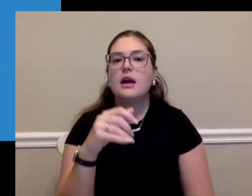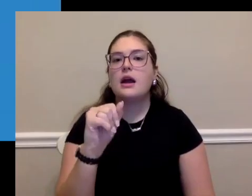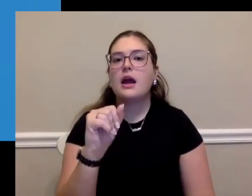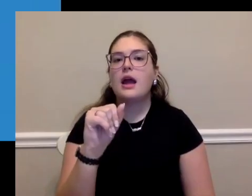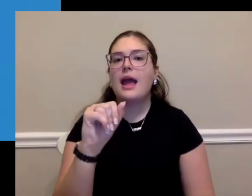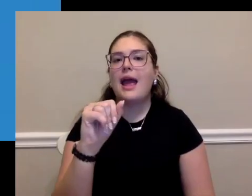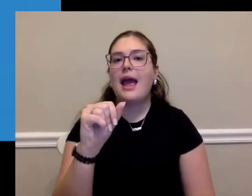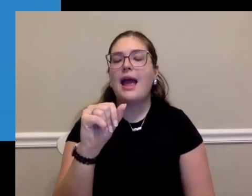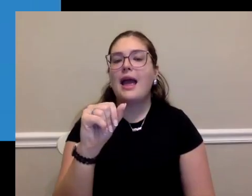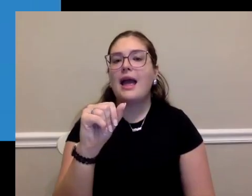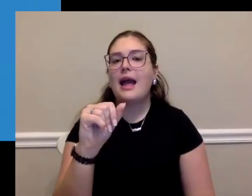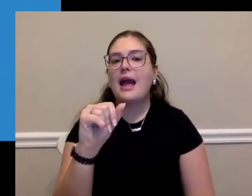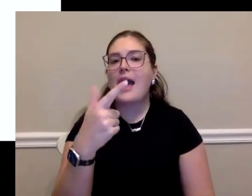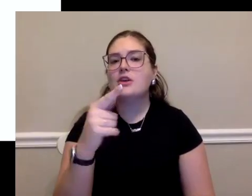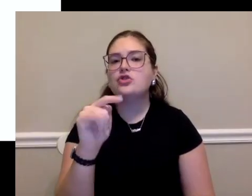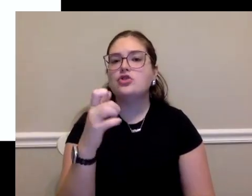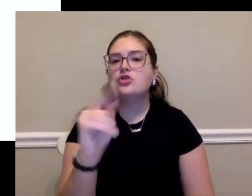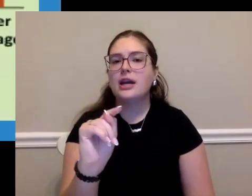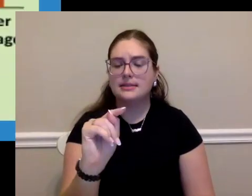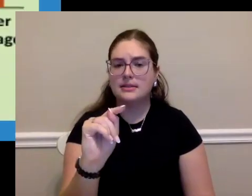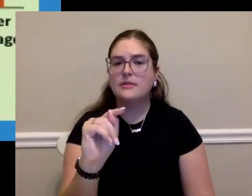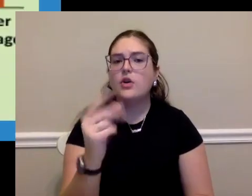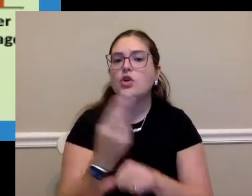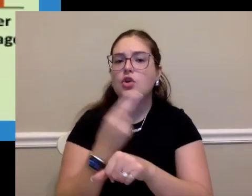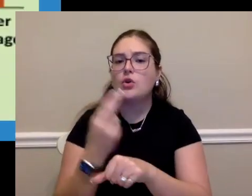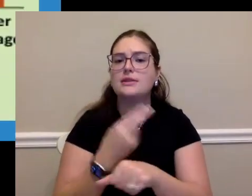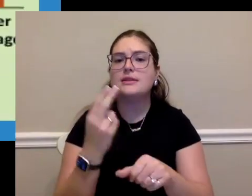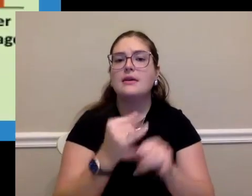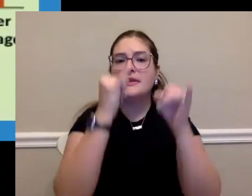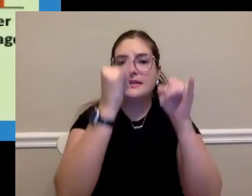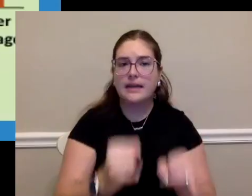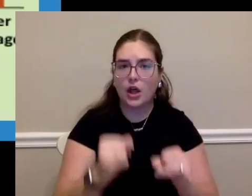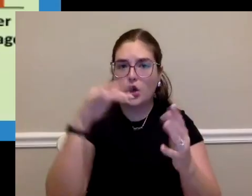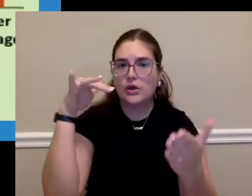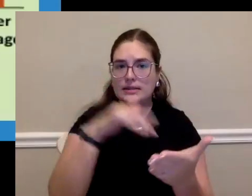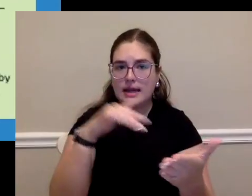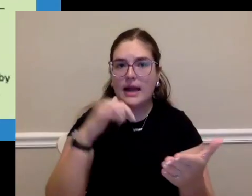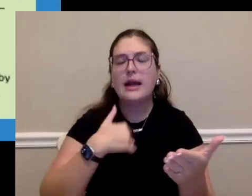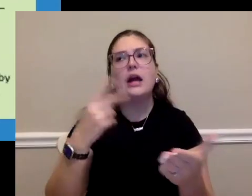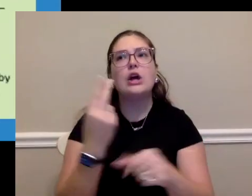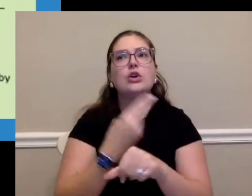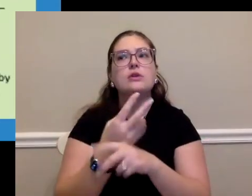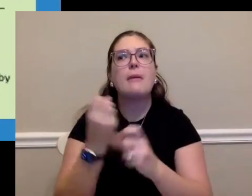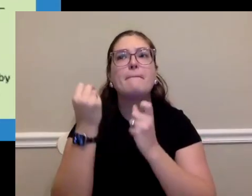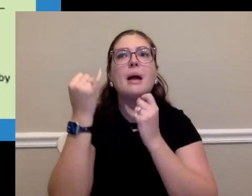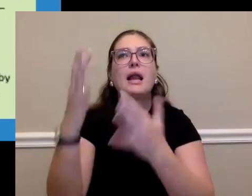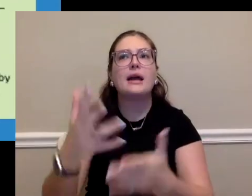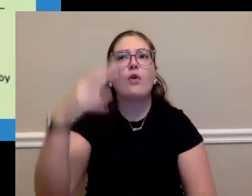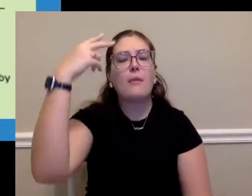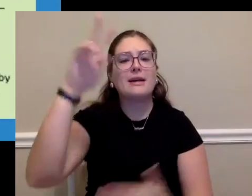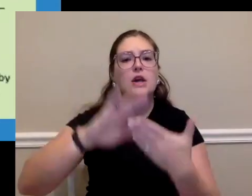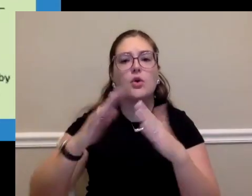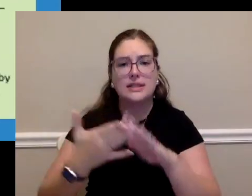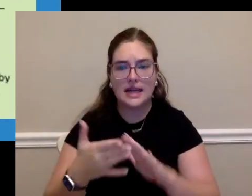the study? If not, why not? This is what I have heard most in Mexico City, for example.